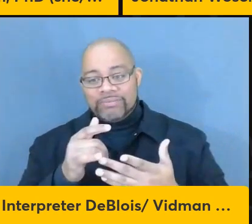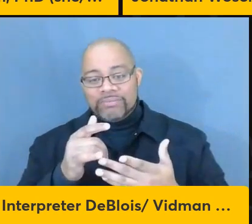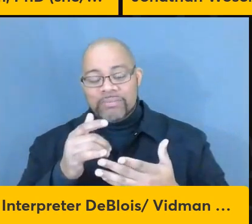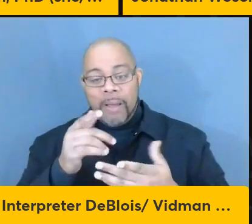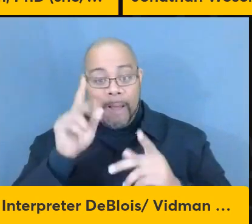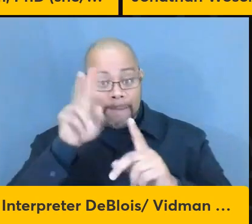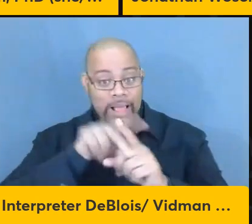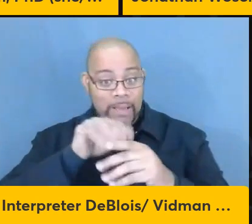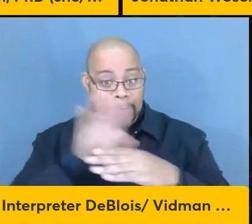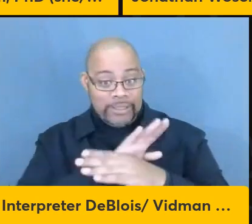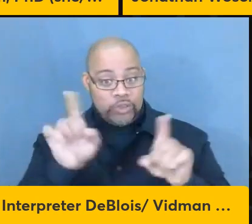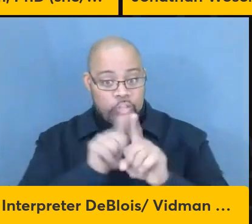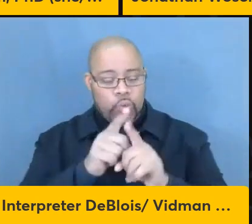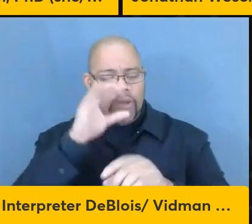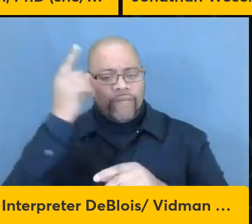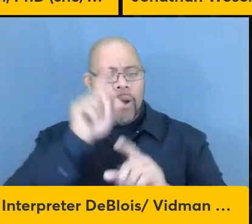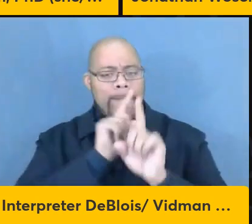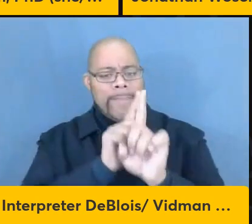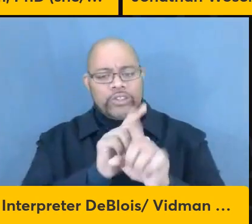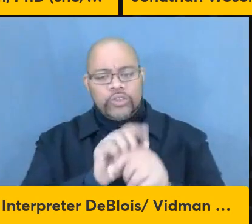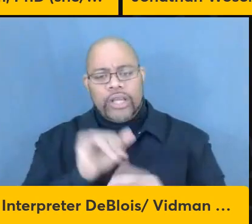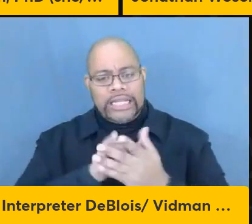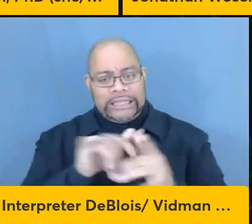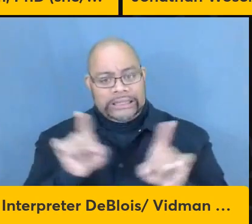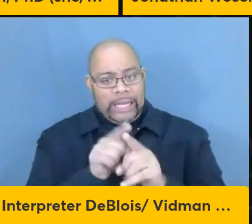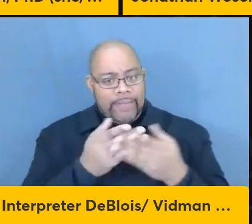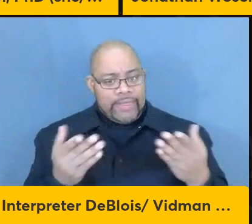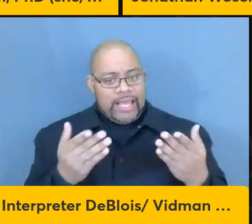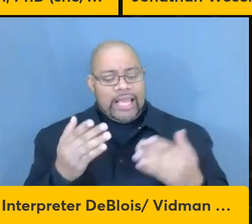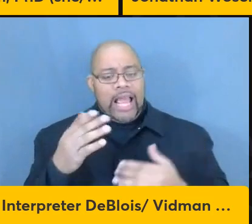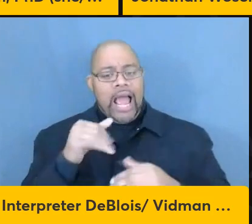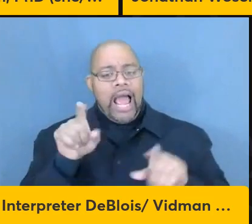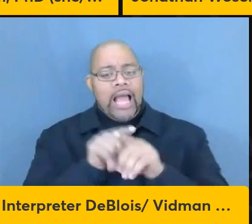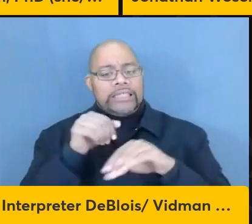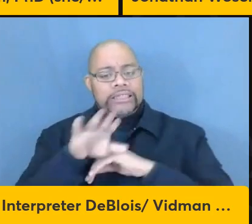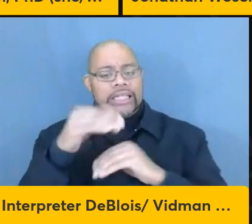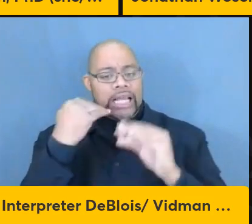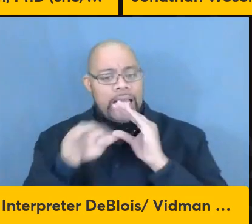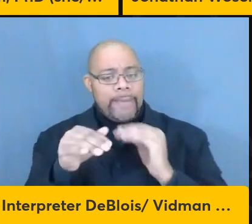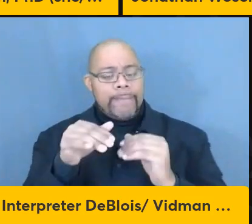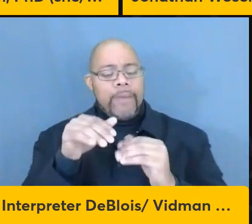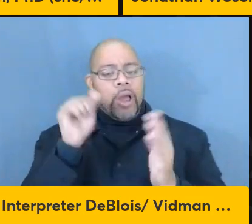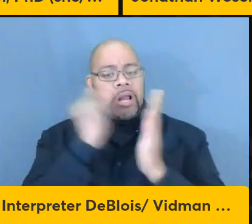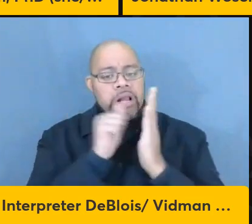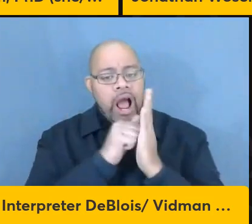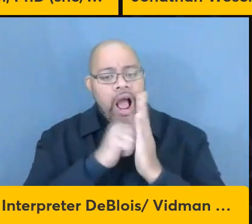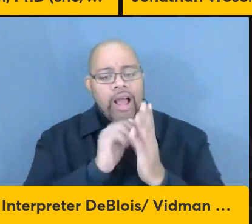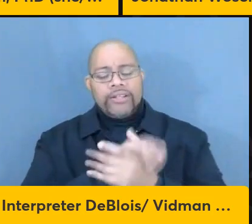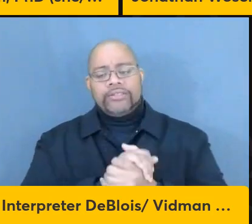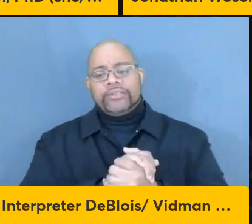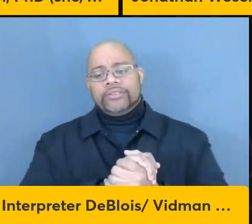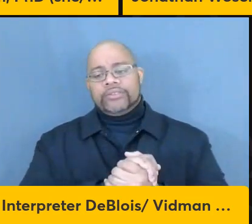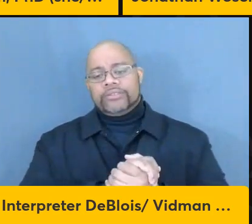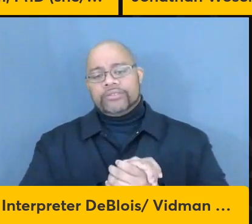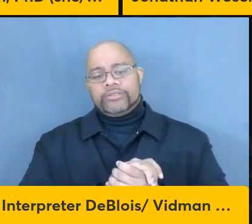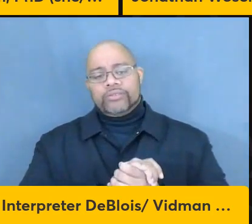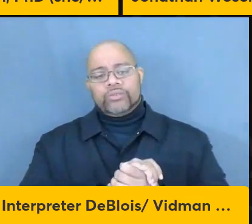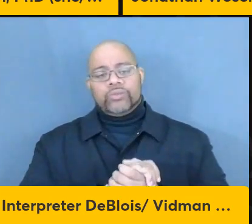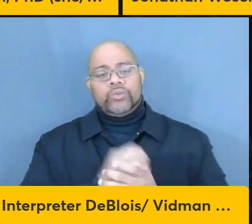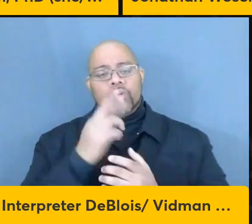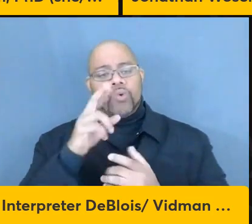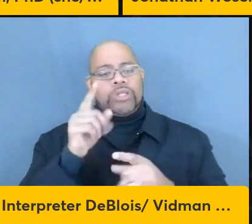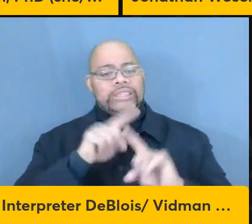well? So looking for a mentor, is it the same thing as sending an email, knocking on someone's door? Or is